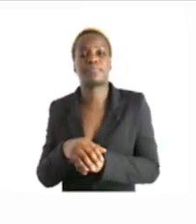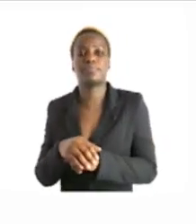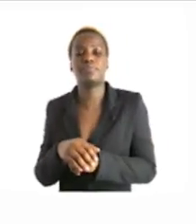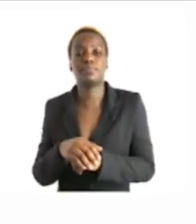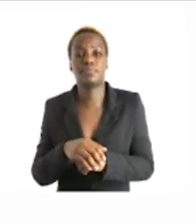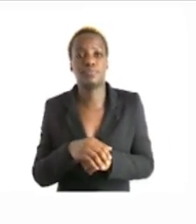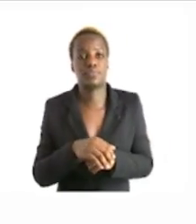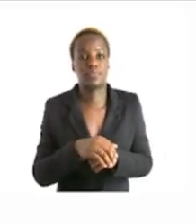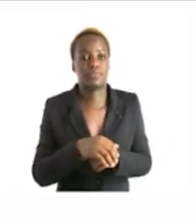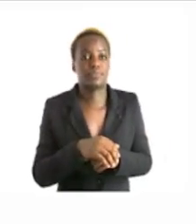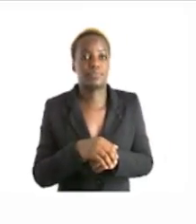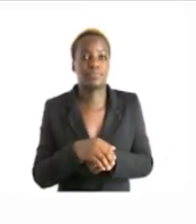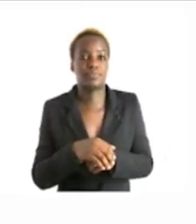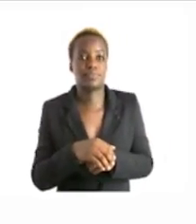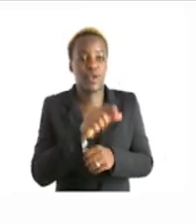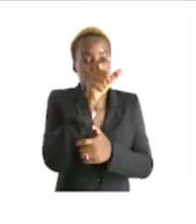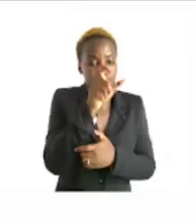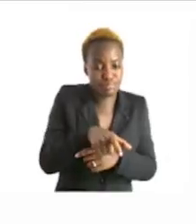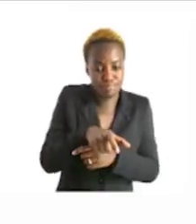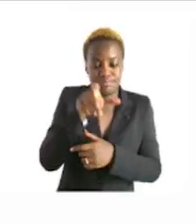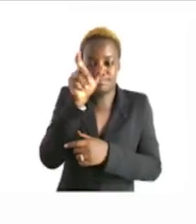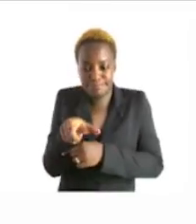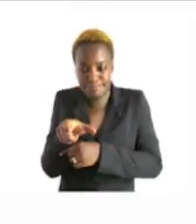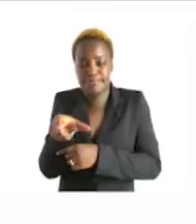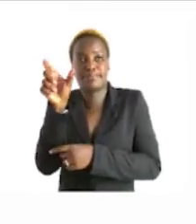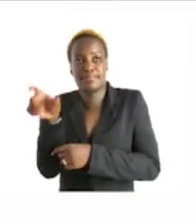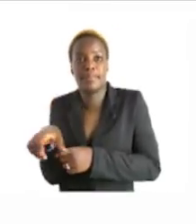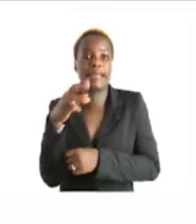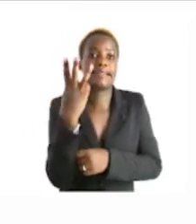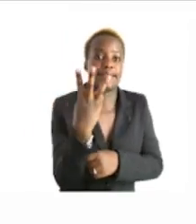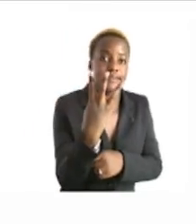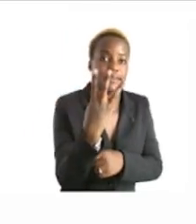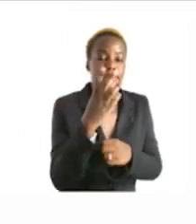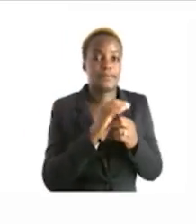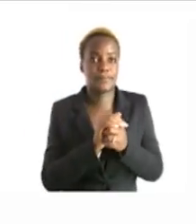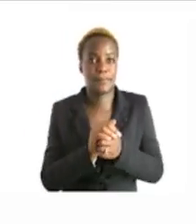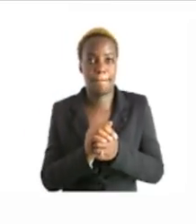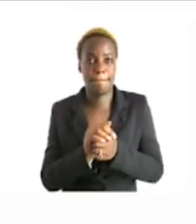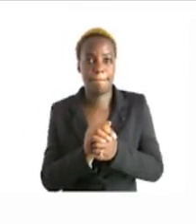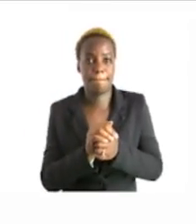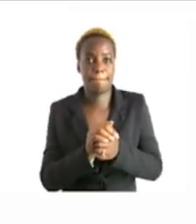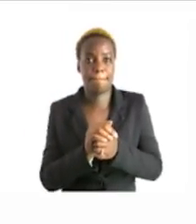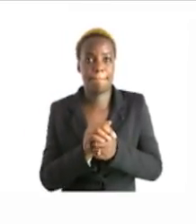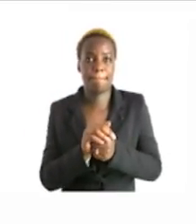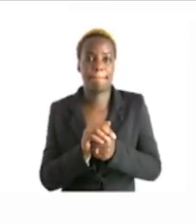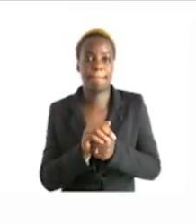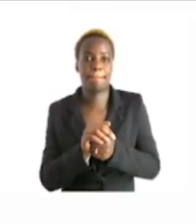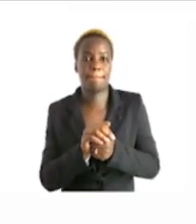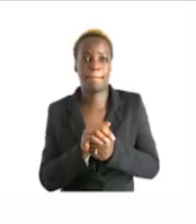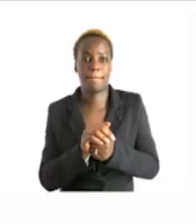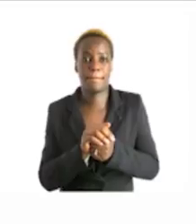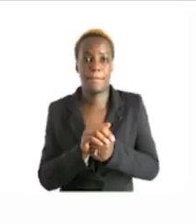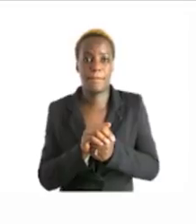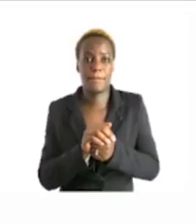so it means we can split the basketball word into three syllables now i would